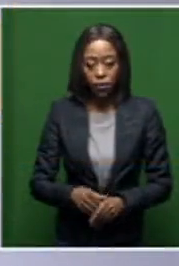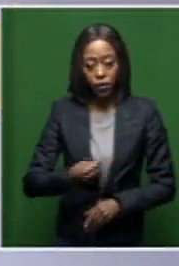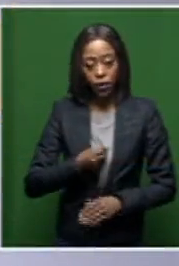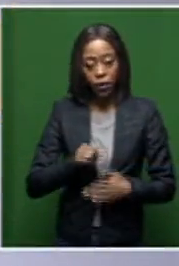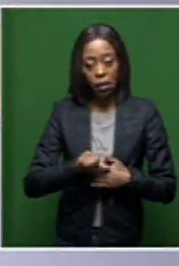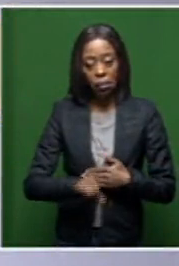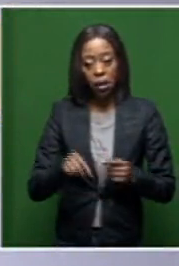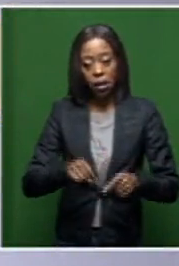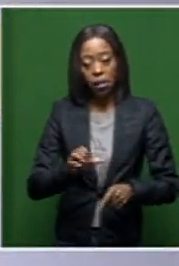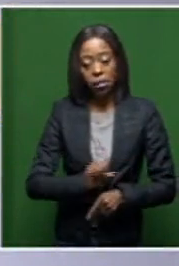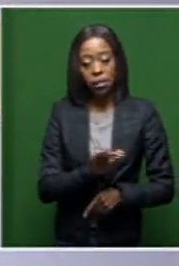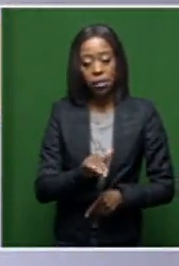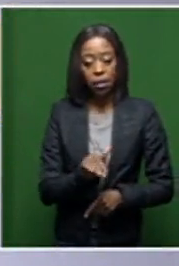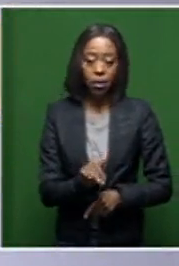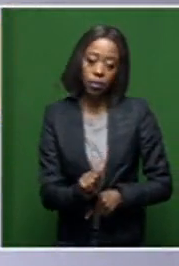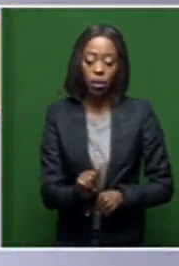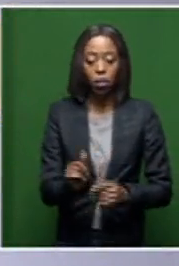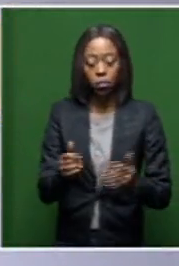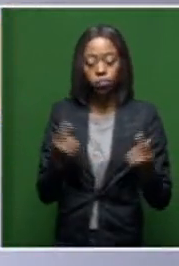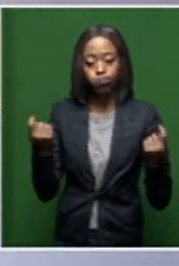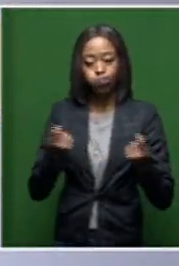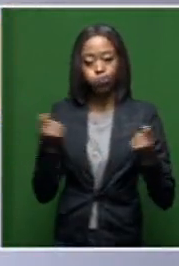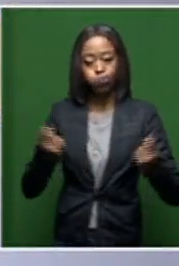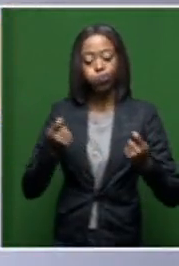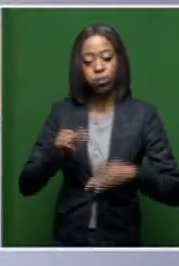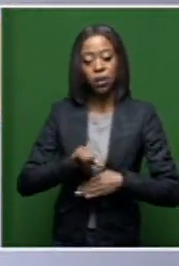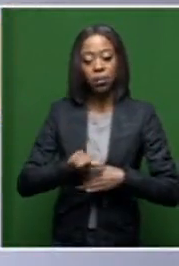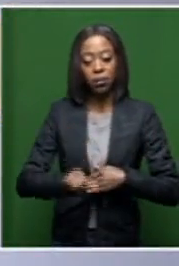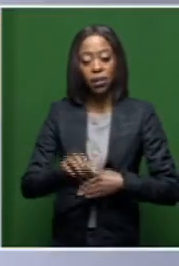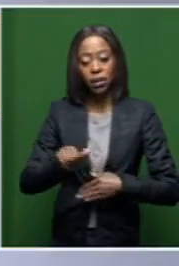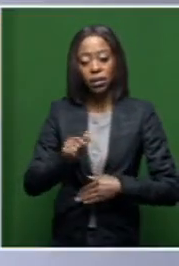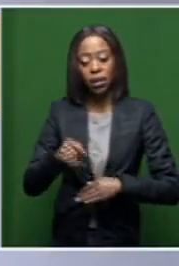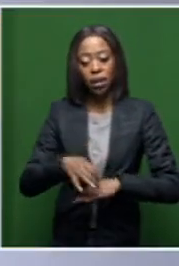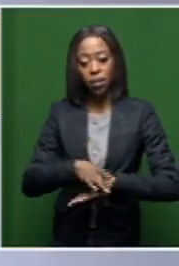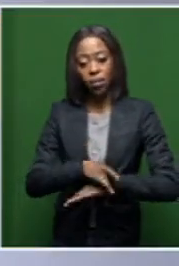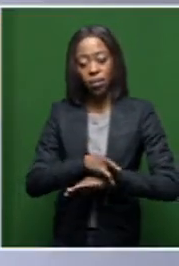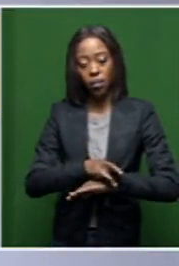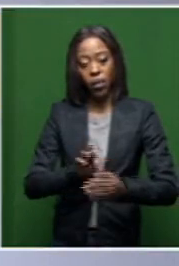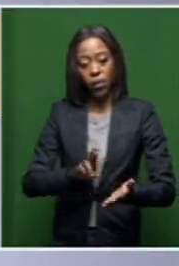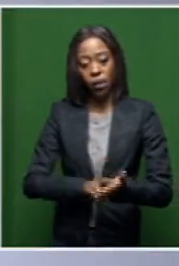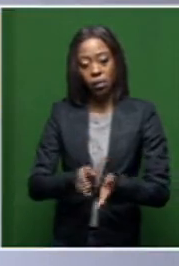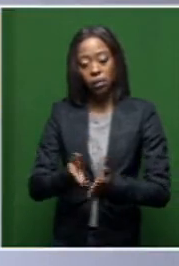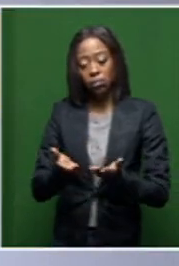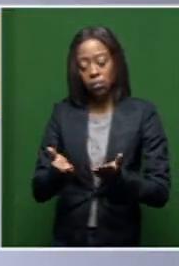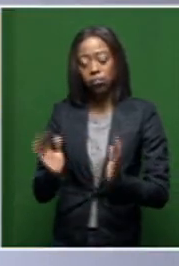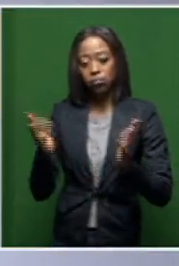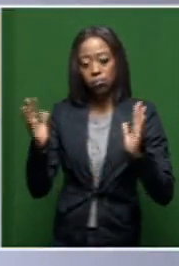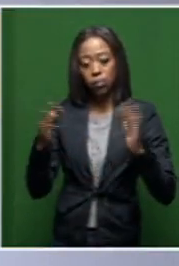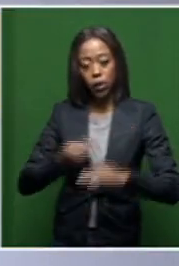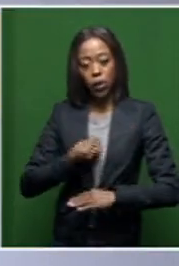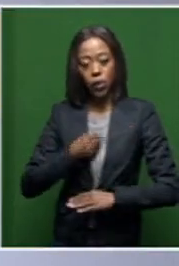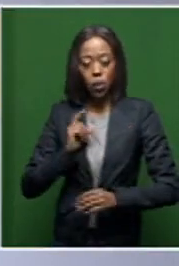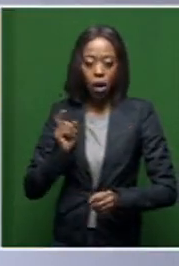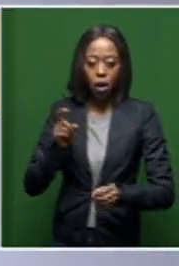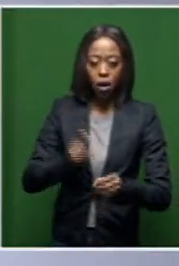Youth Month indeed in South Africa, and as we celebrate this month, the South African Bone Marrow Registry is commending youth for stepping up to